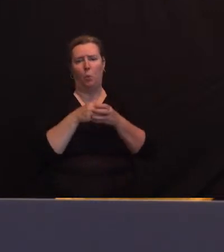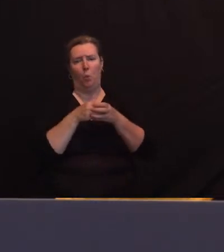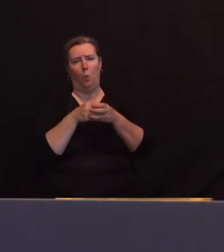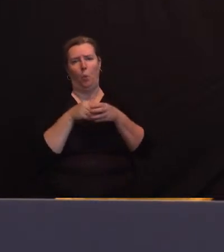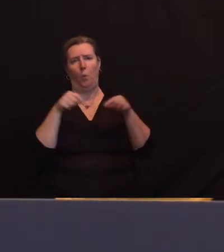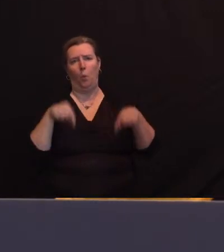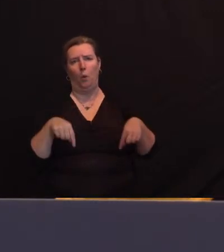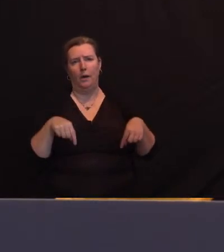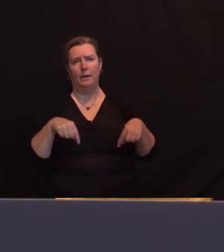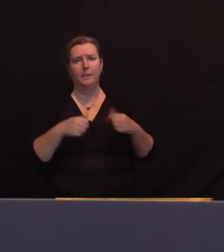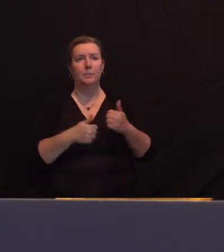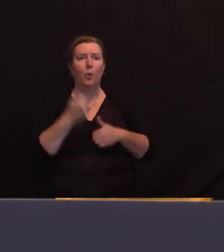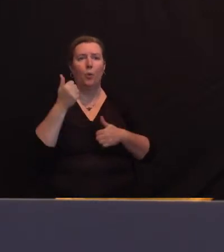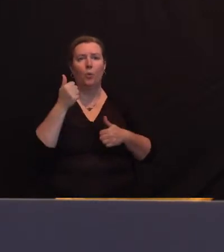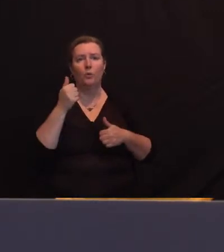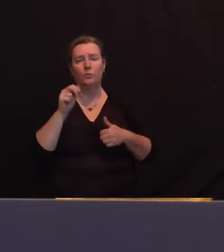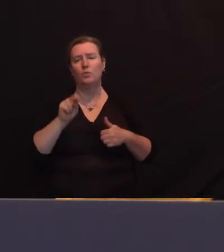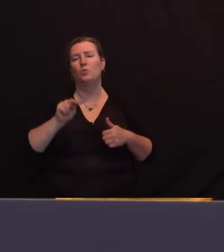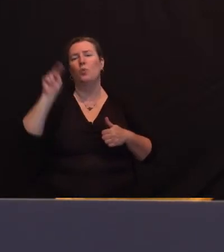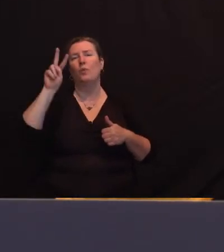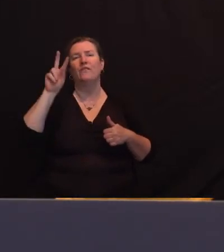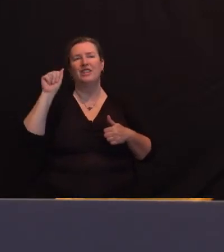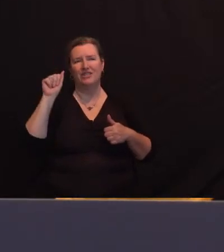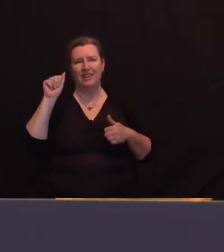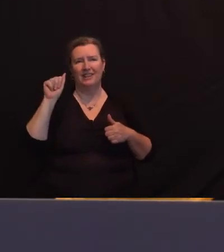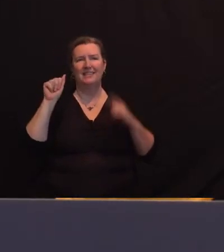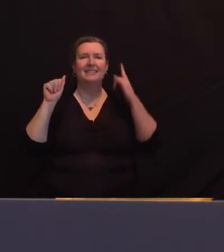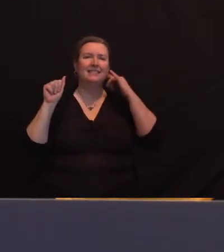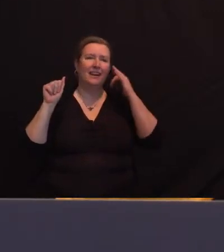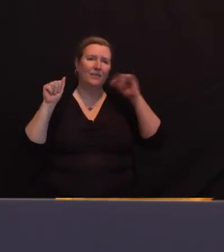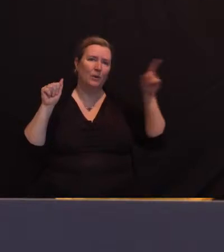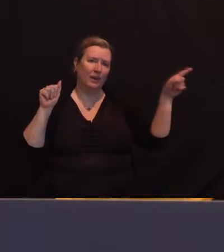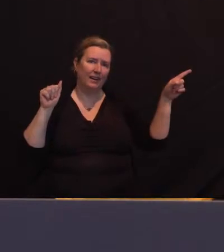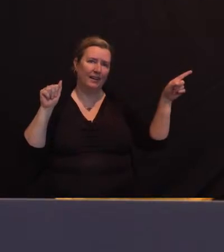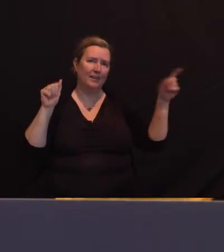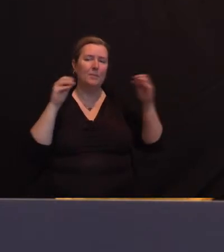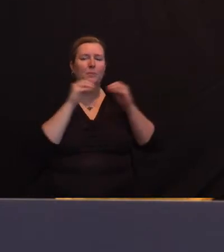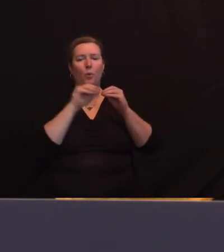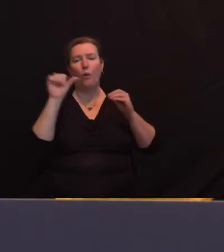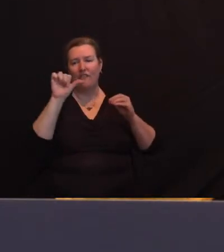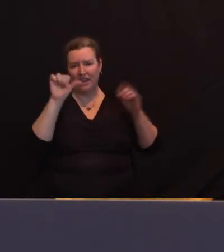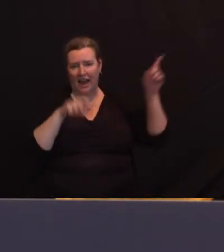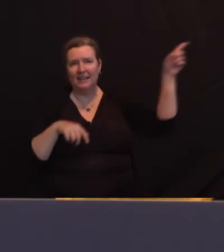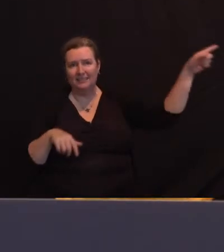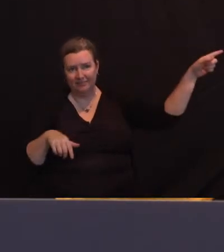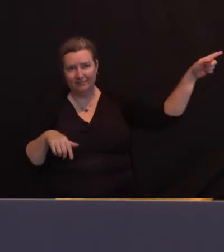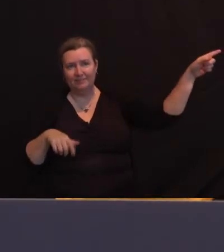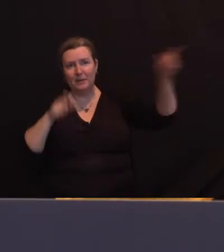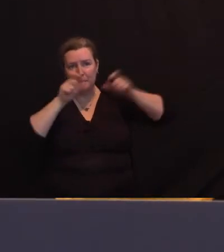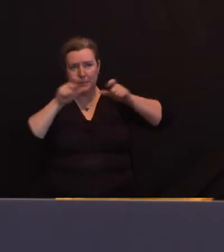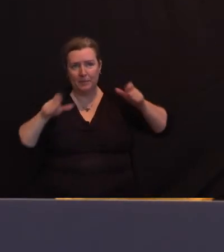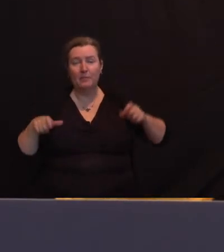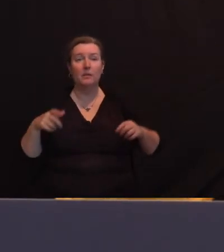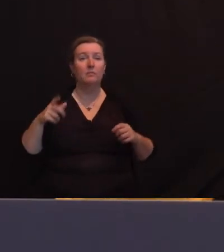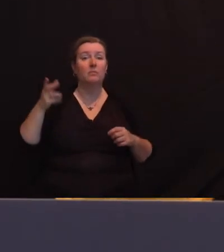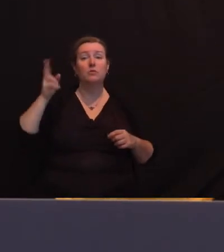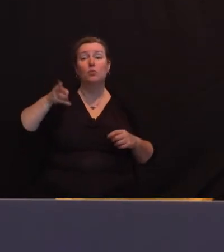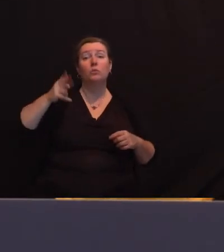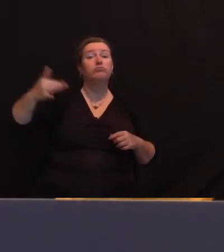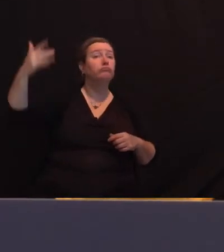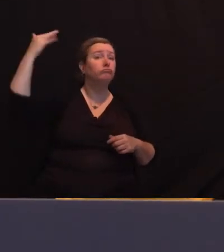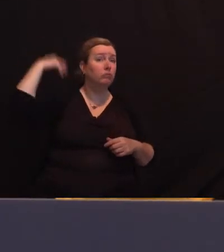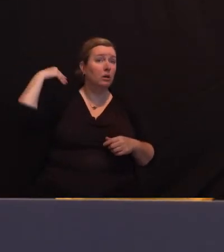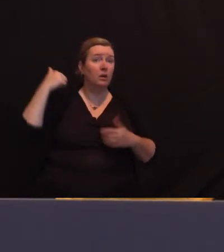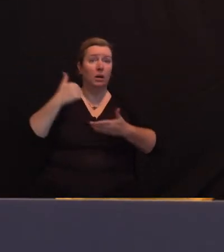in Northern Virginia and in California. And if history is a guide, and again, I'm just saying history is a guide here, I don't have